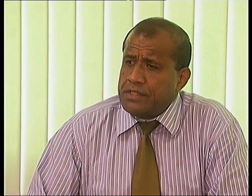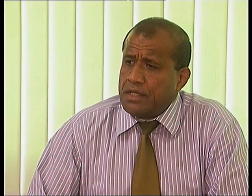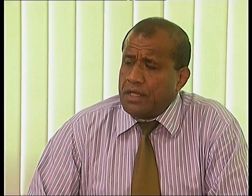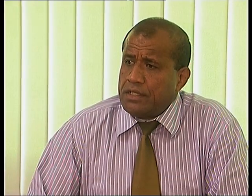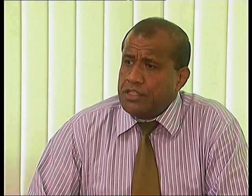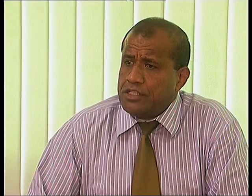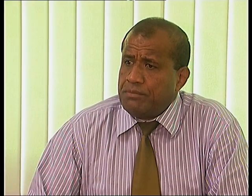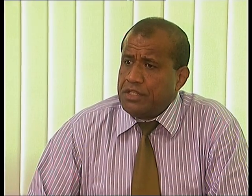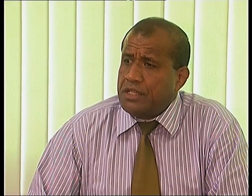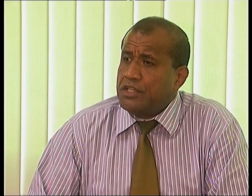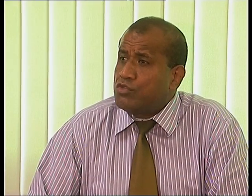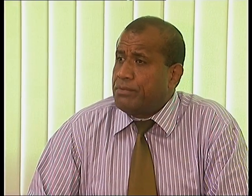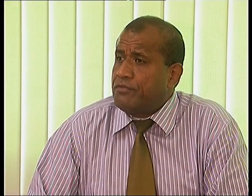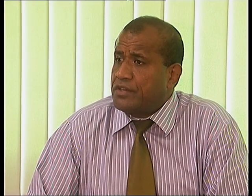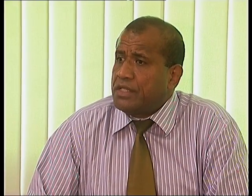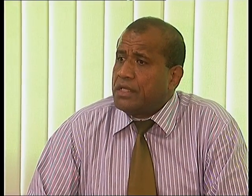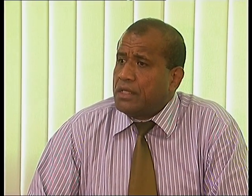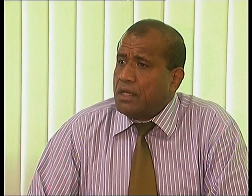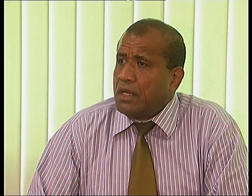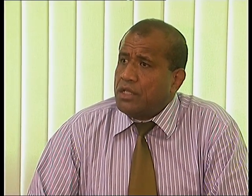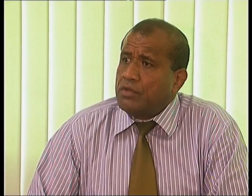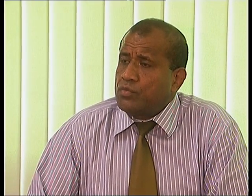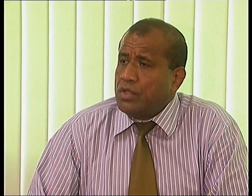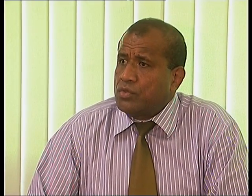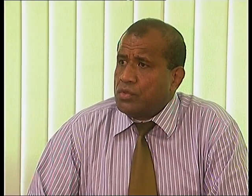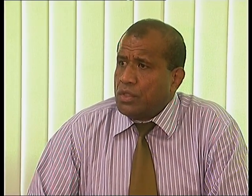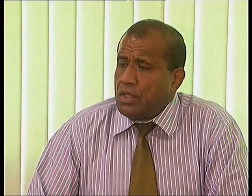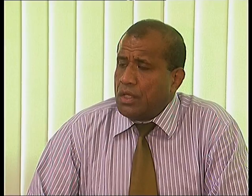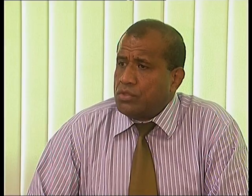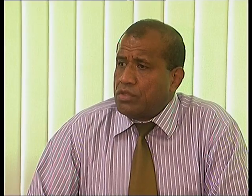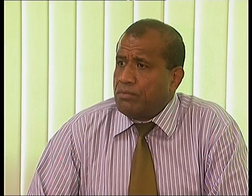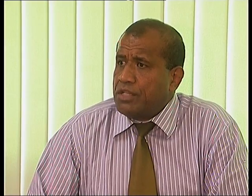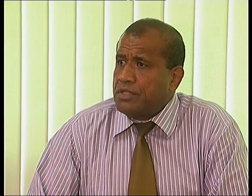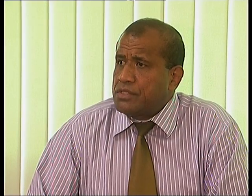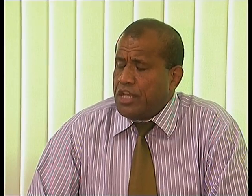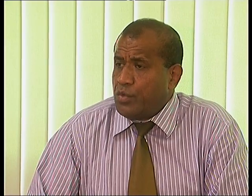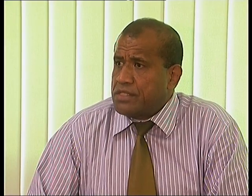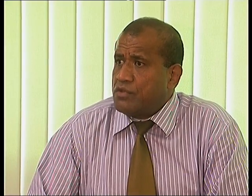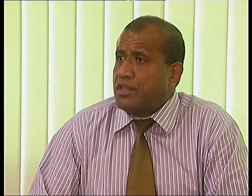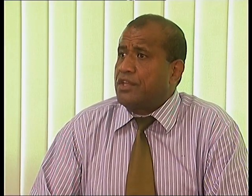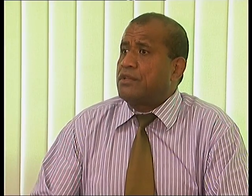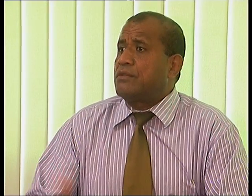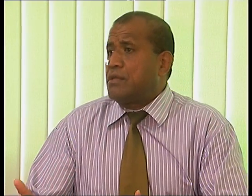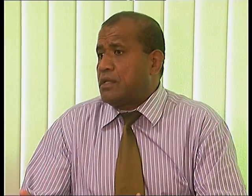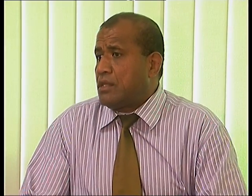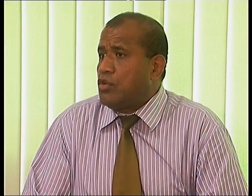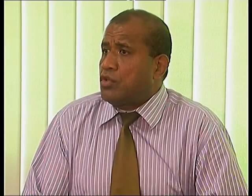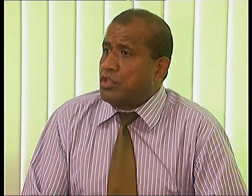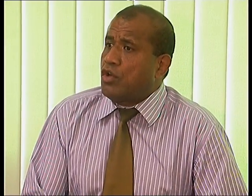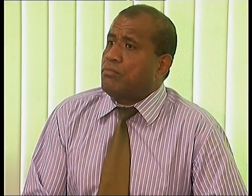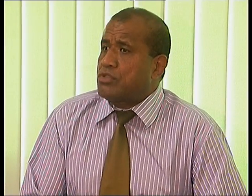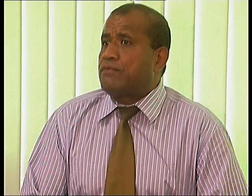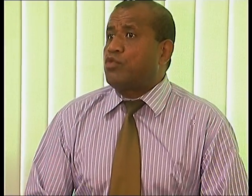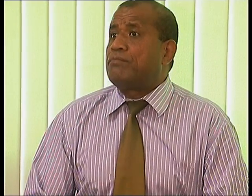of Lands and TLTB did the new cement factory down at Welakutu, it took them 8 weeks rather than